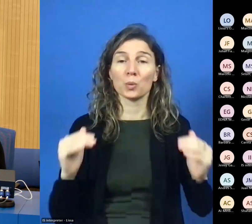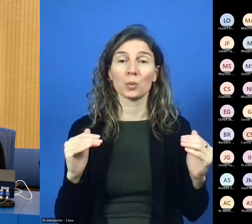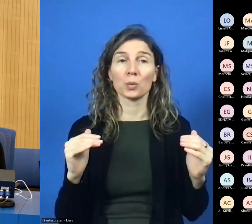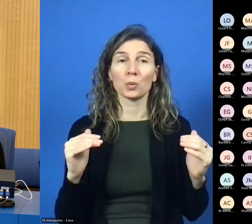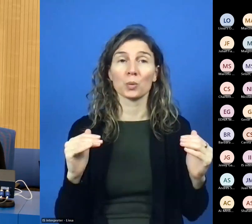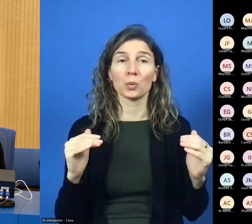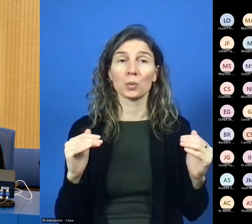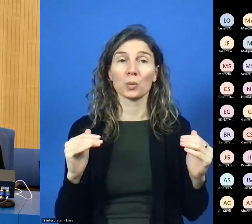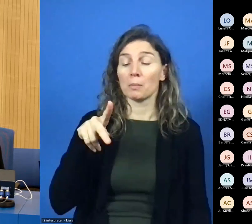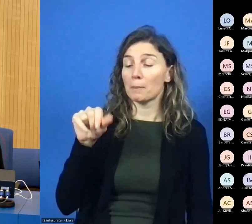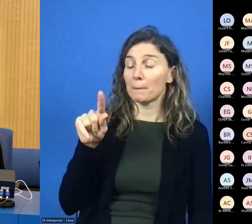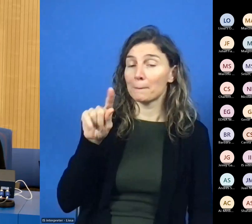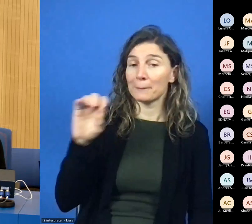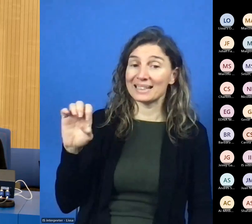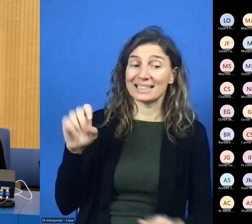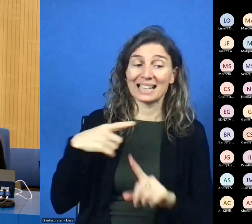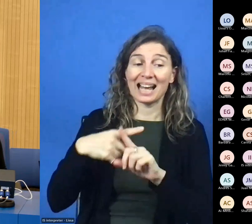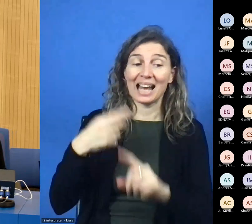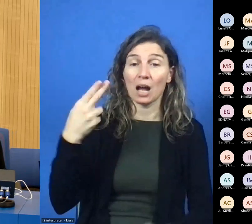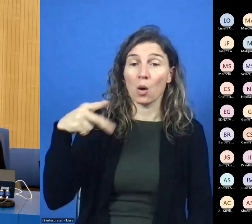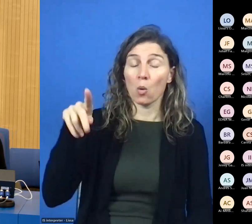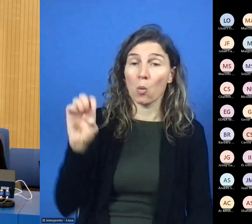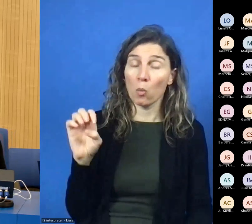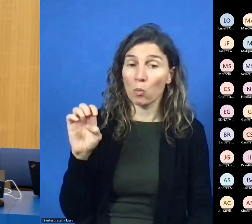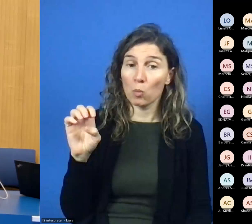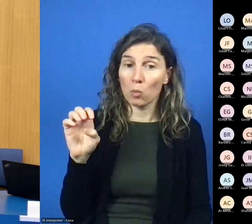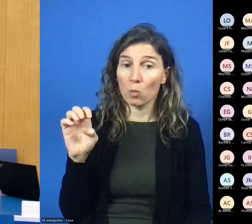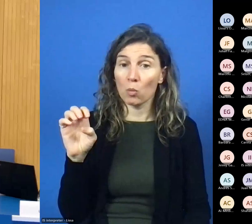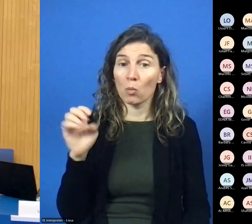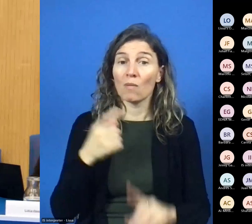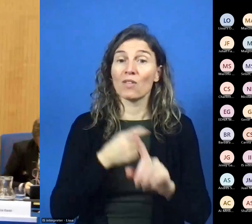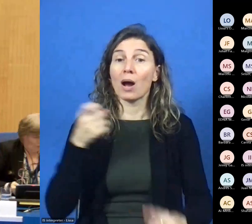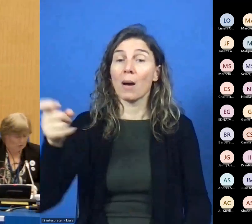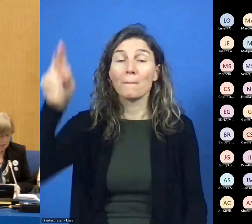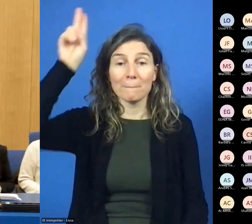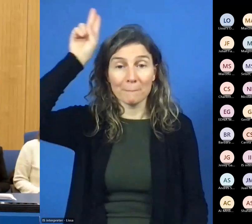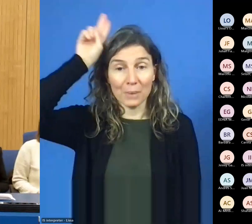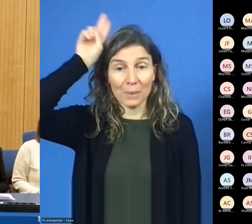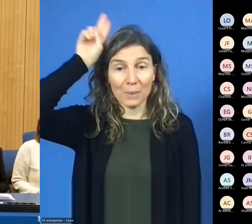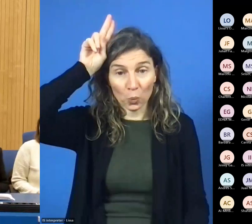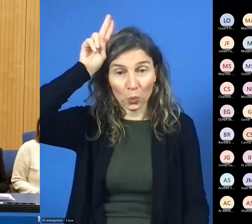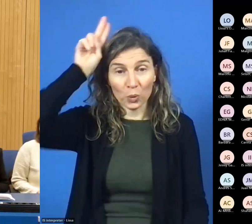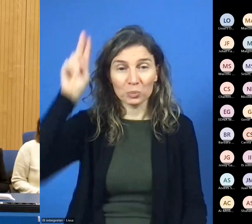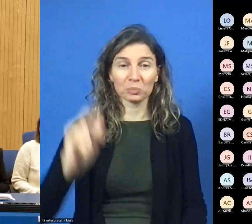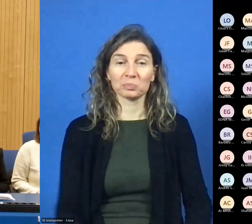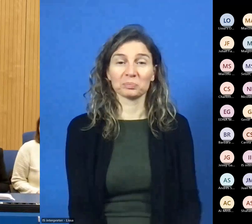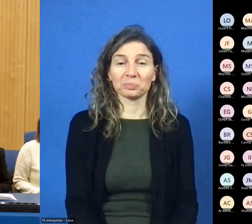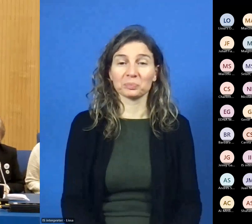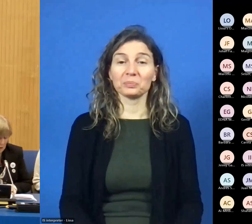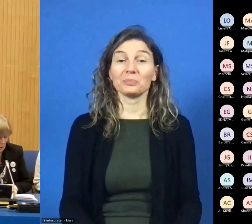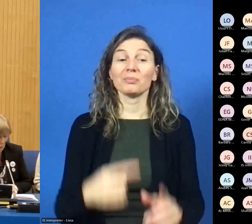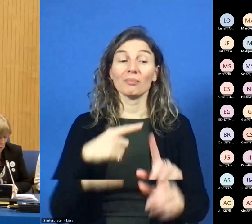which is Dioconian Ministry Association from Peru. And we have a Jessie Chavez with us here who